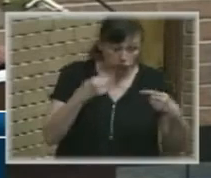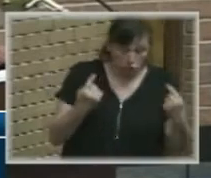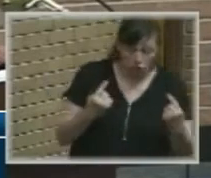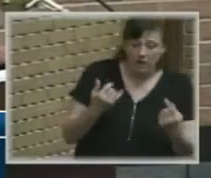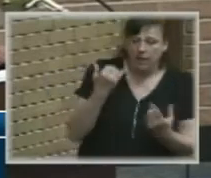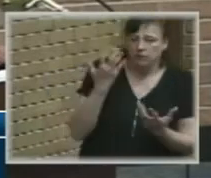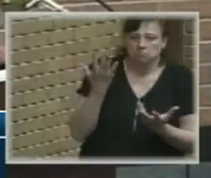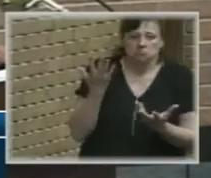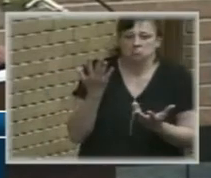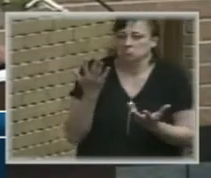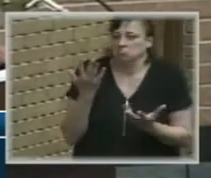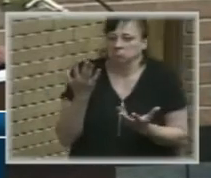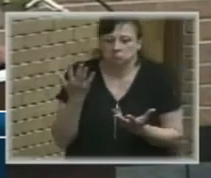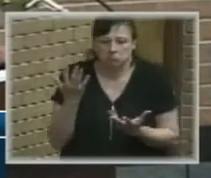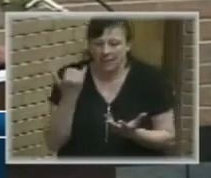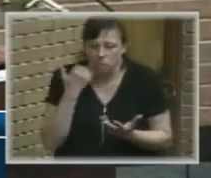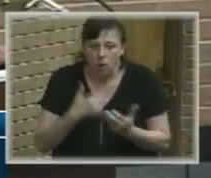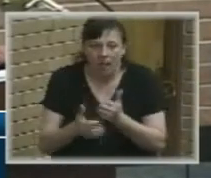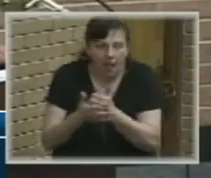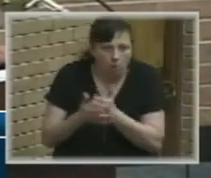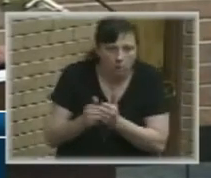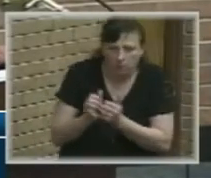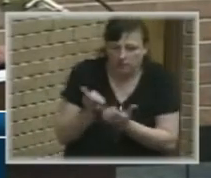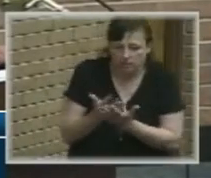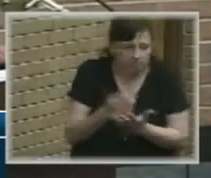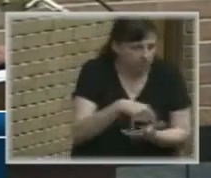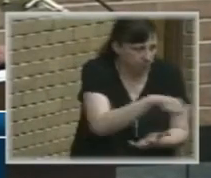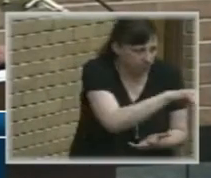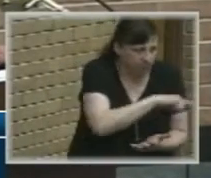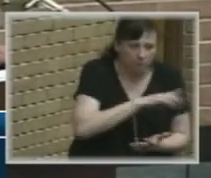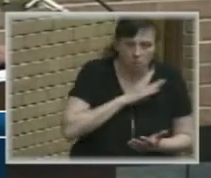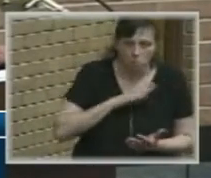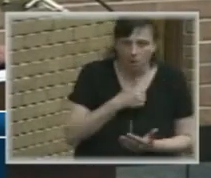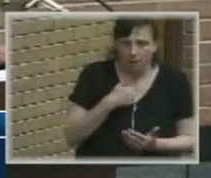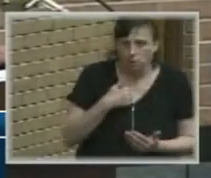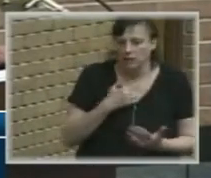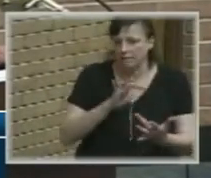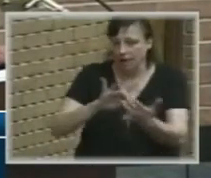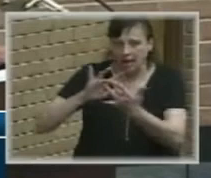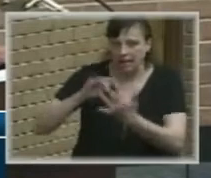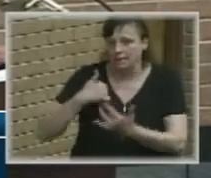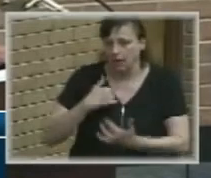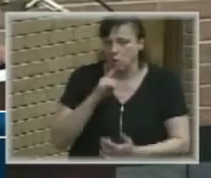doesn't have to be confrontational, maybe you want to help me, which several board members have reached out, and I appreciate that.